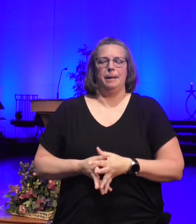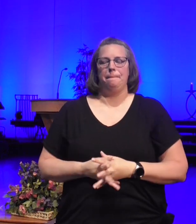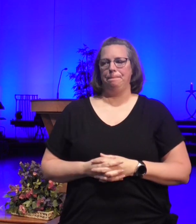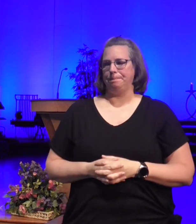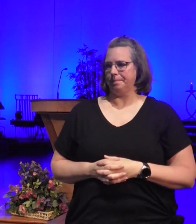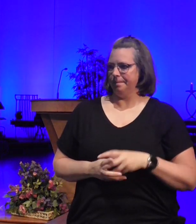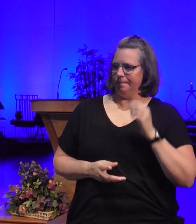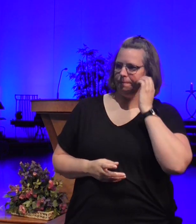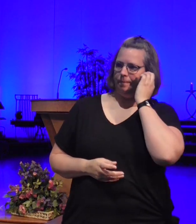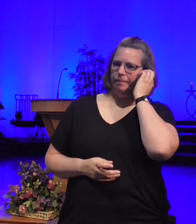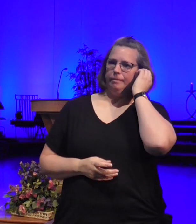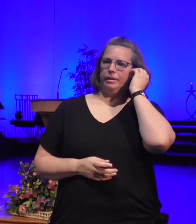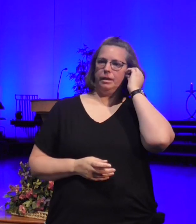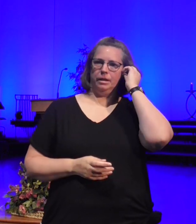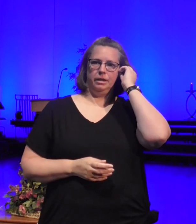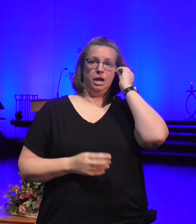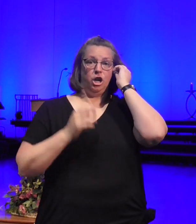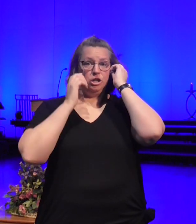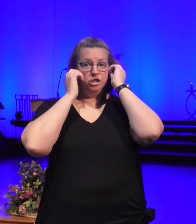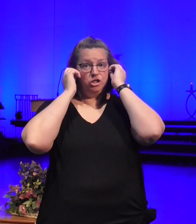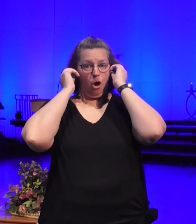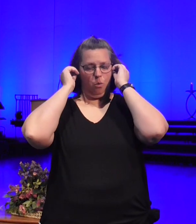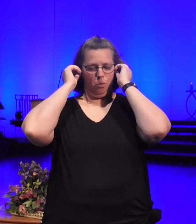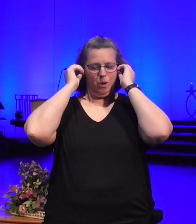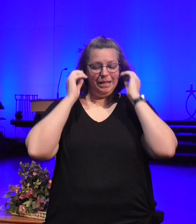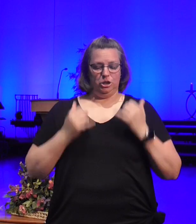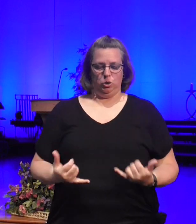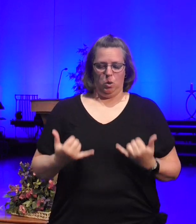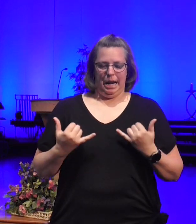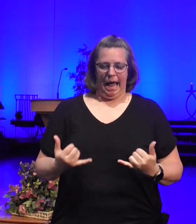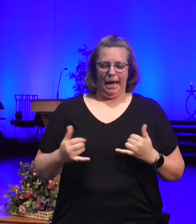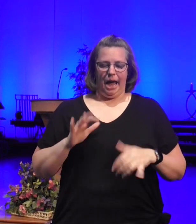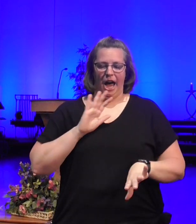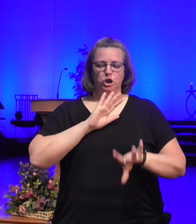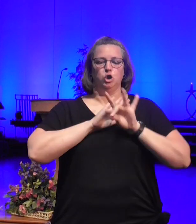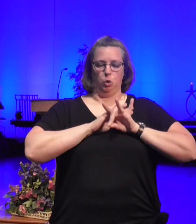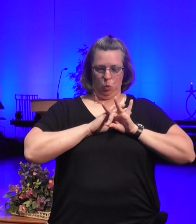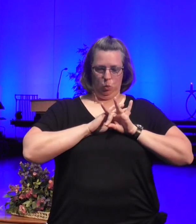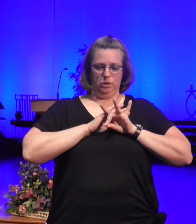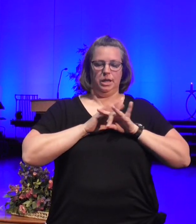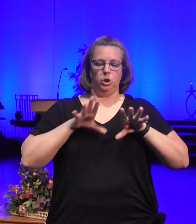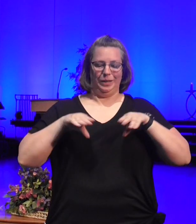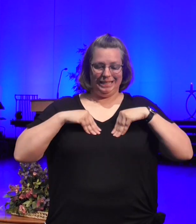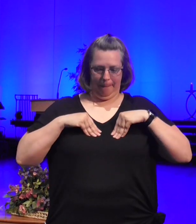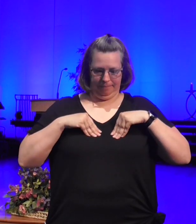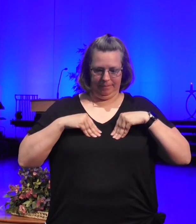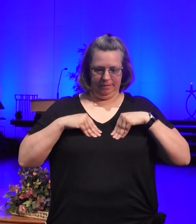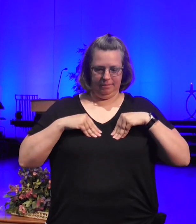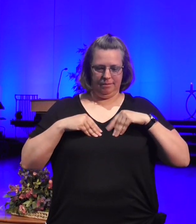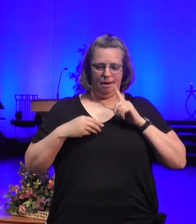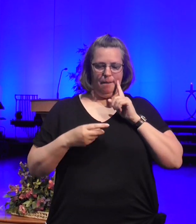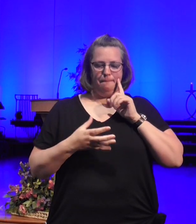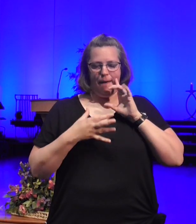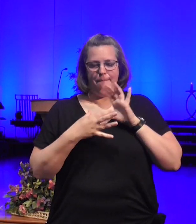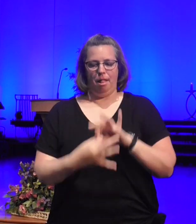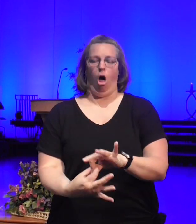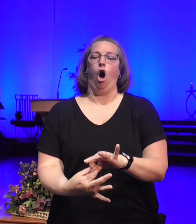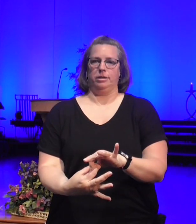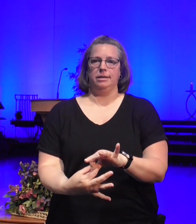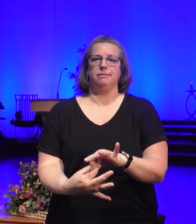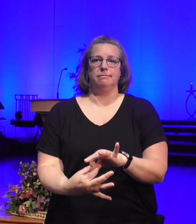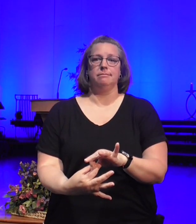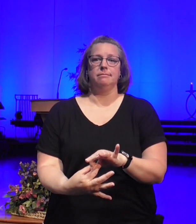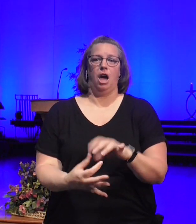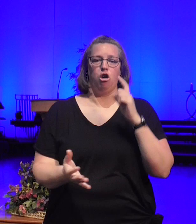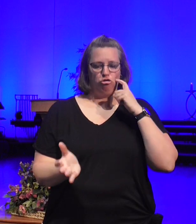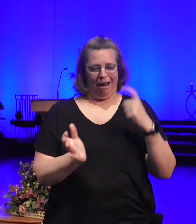And so we choose today to accept that divine sense of belonging, to recognize